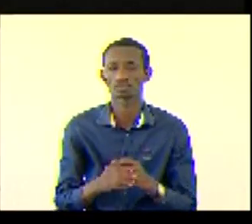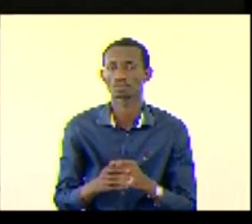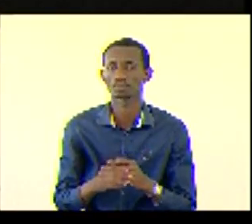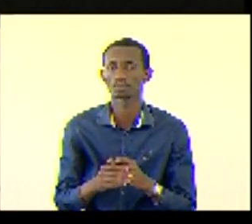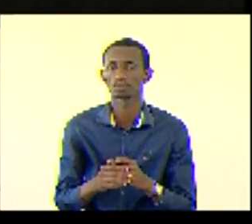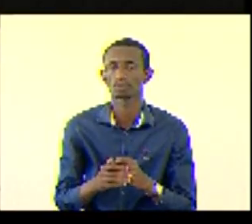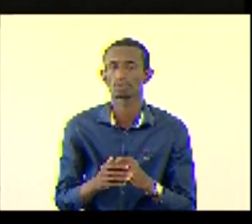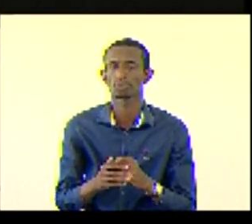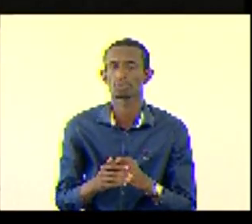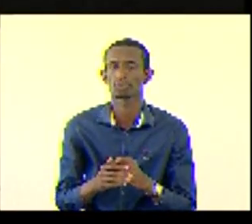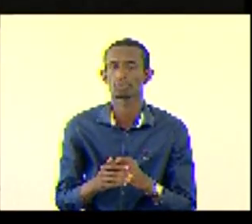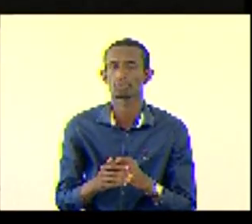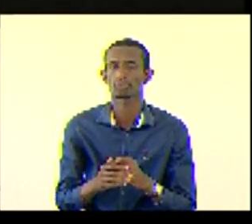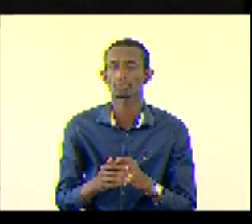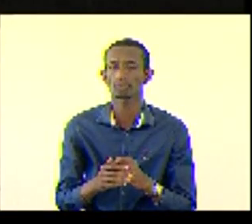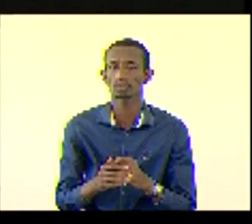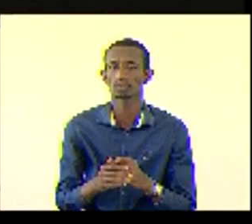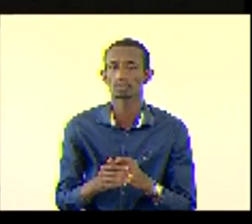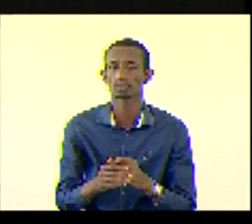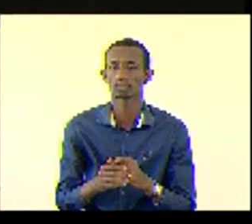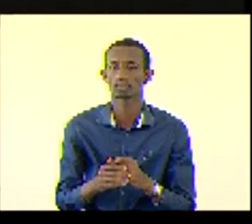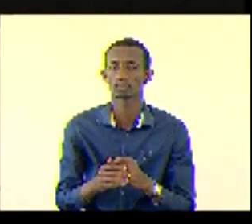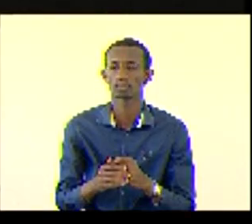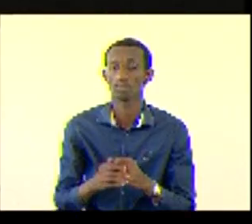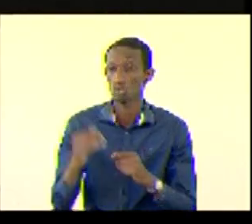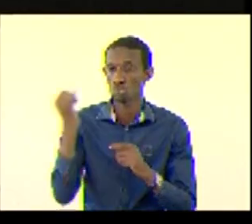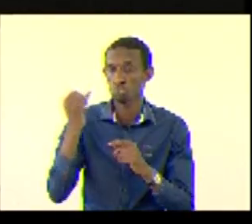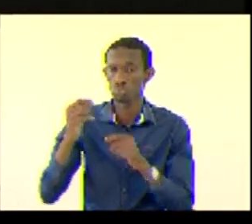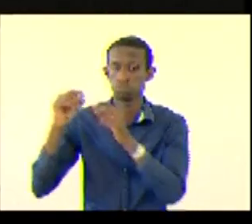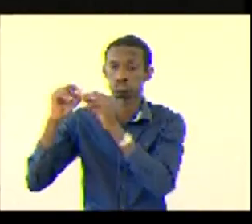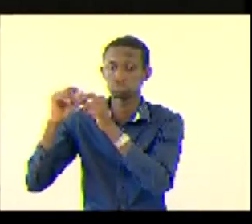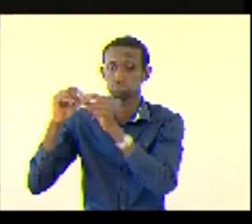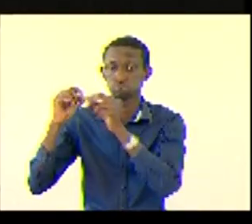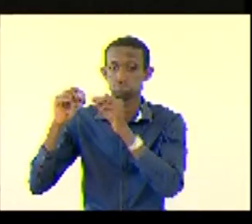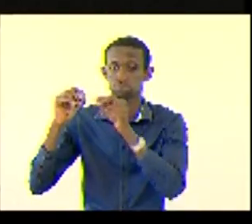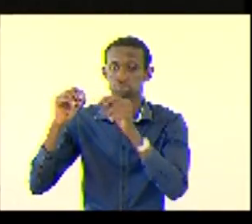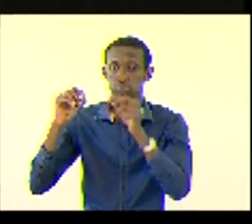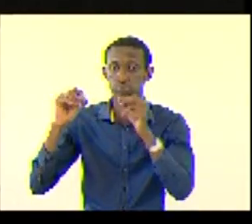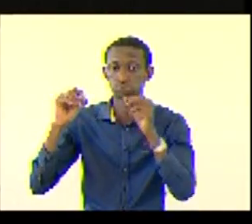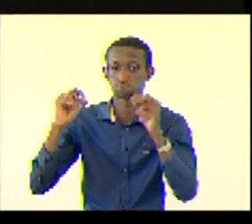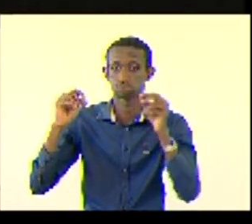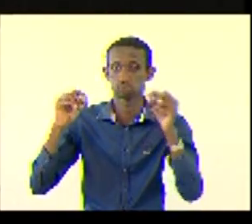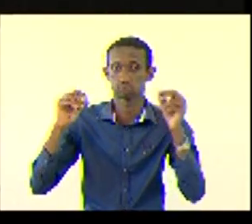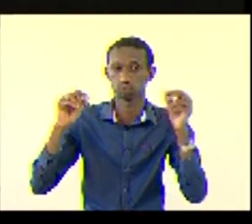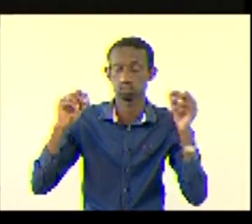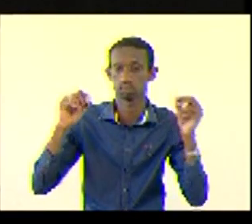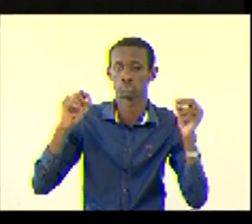line, touching the curve. And then again, draw another